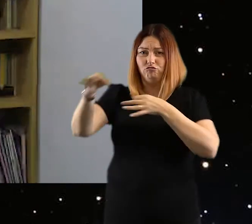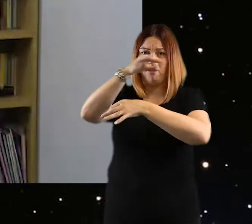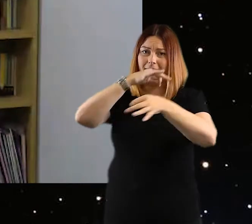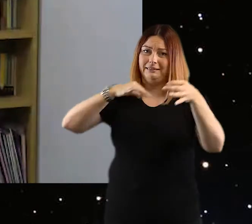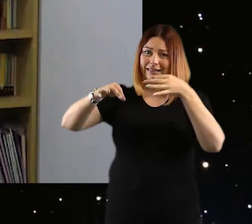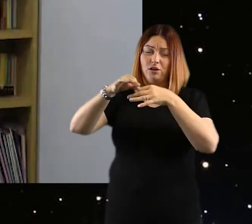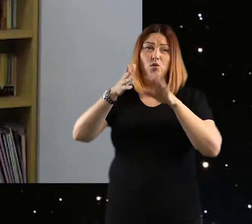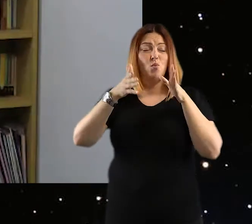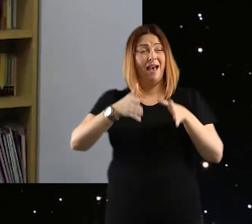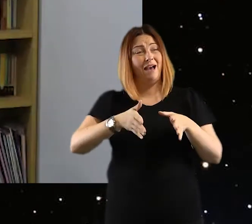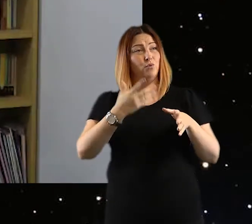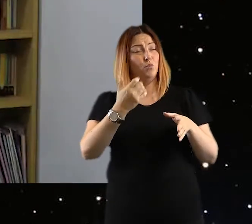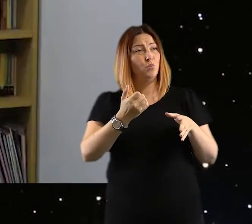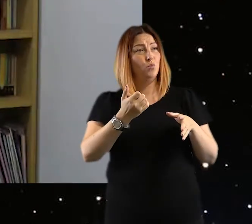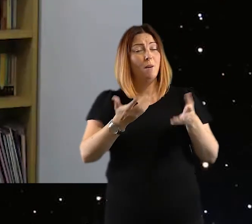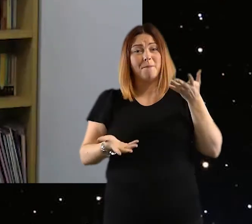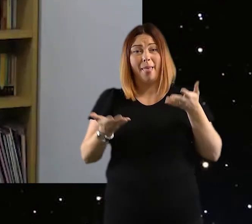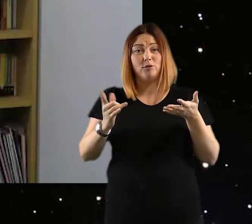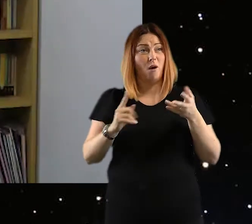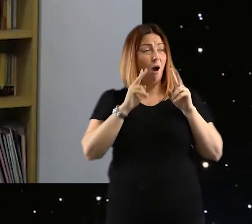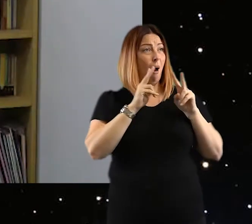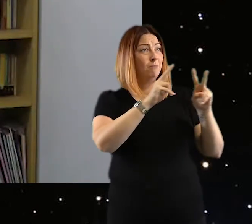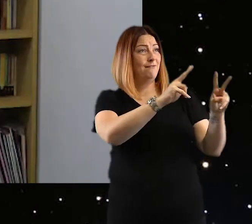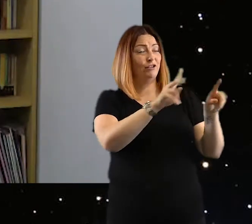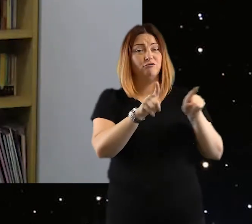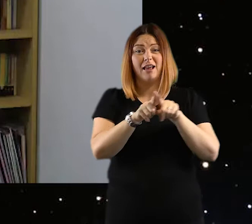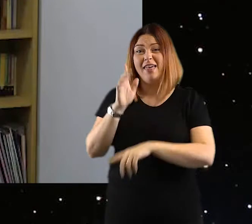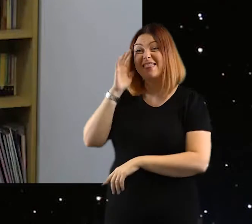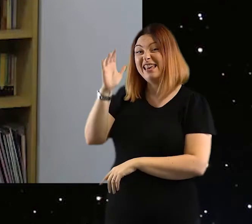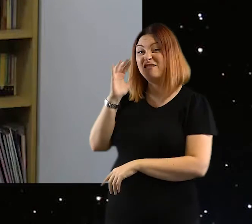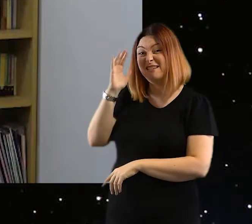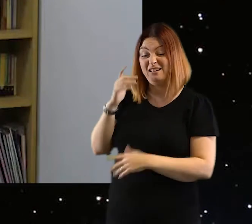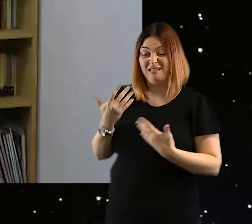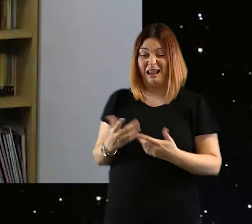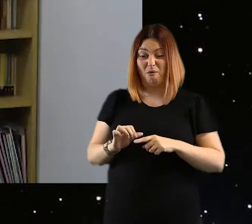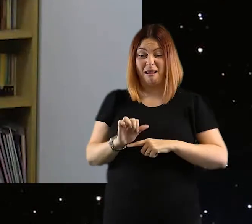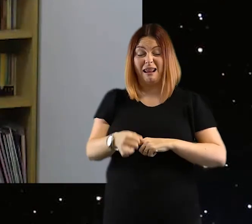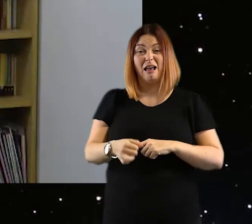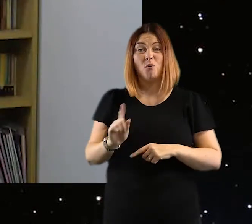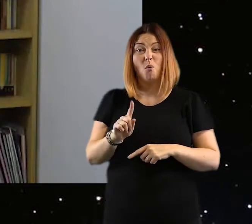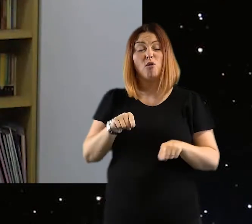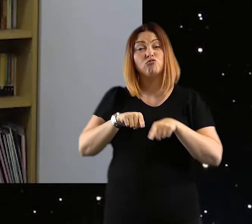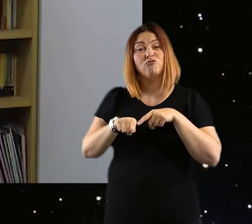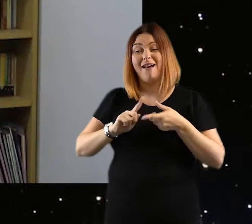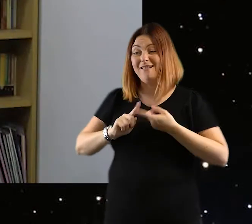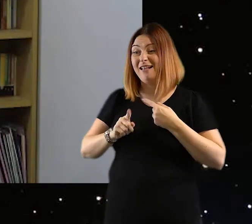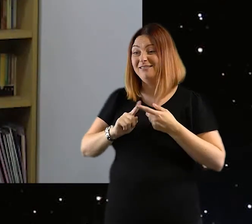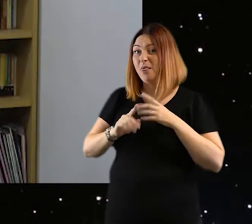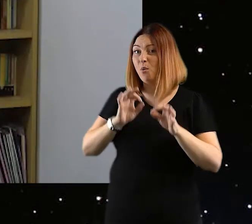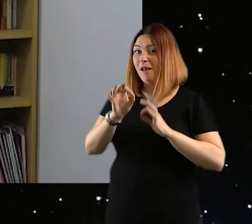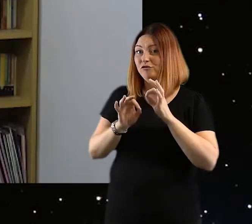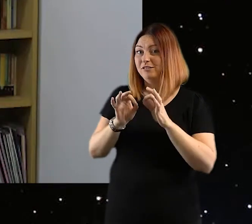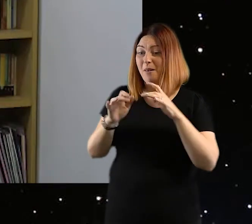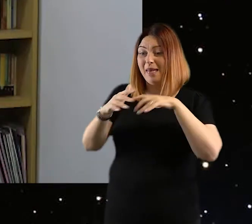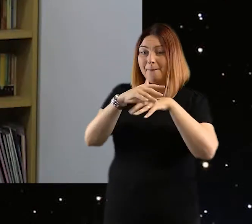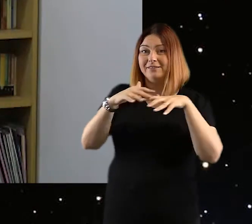is the balance between observation and theory. So the next step for us really now is to try and answer these questions